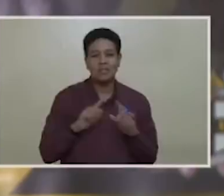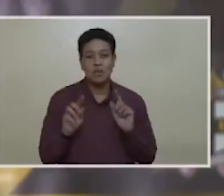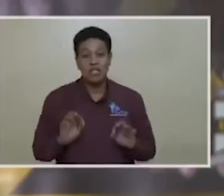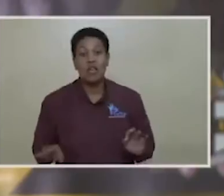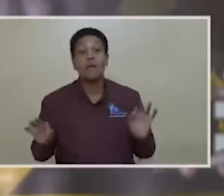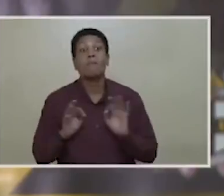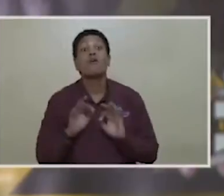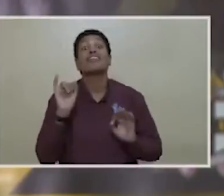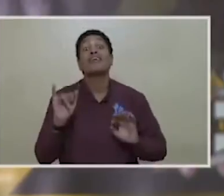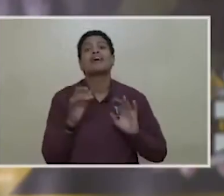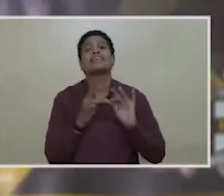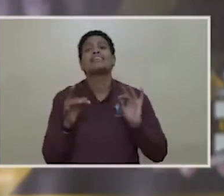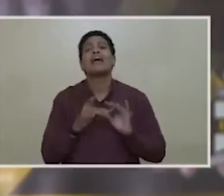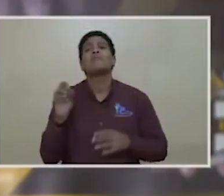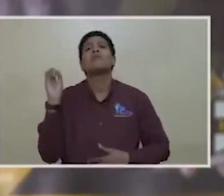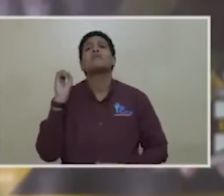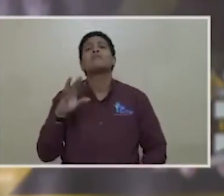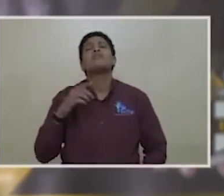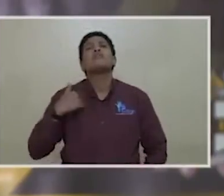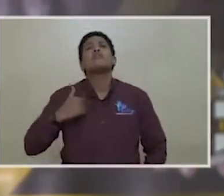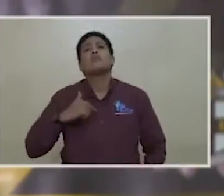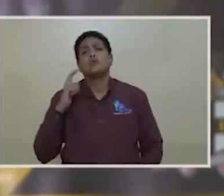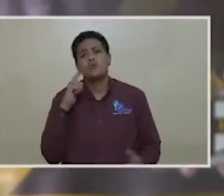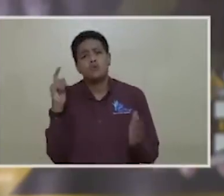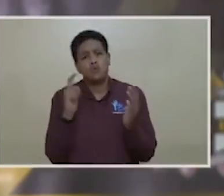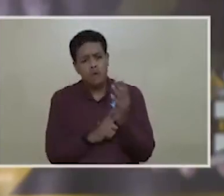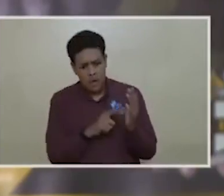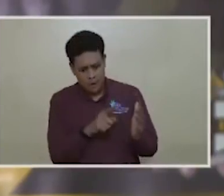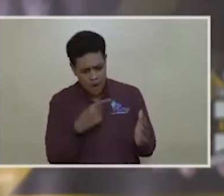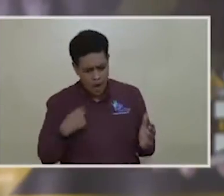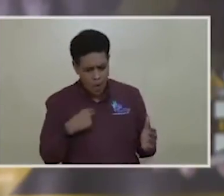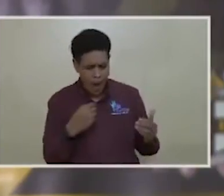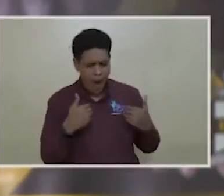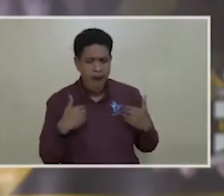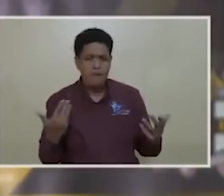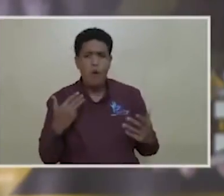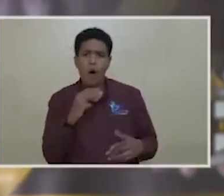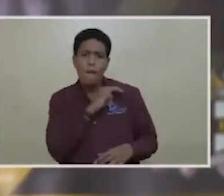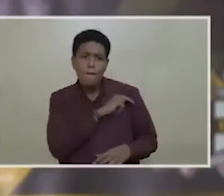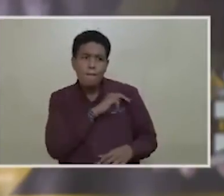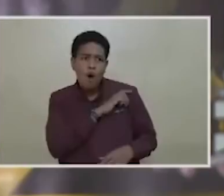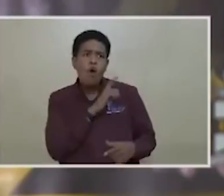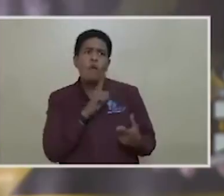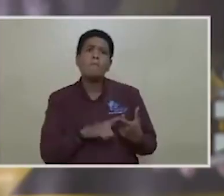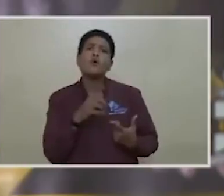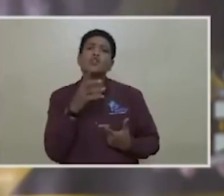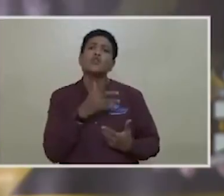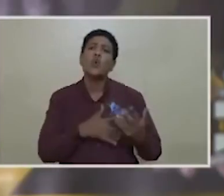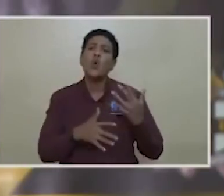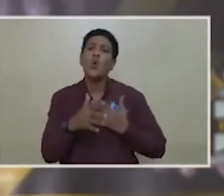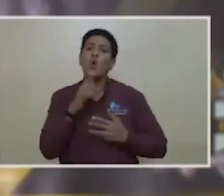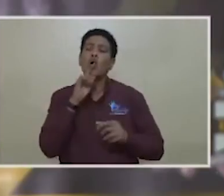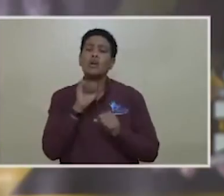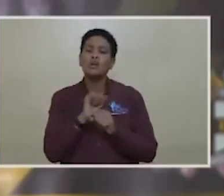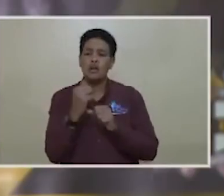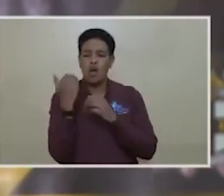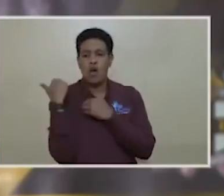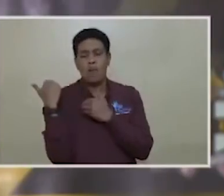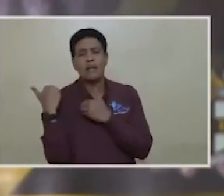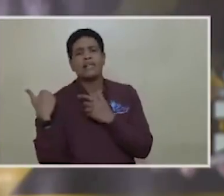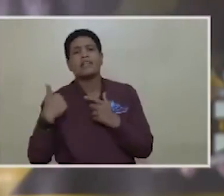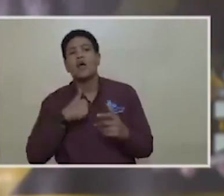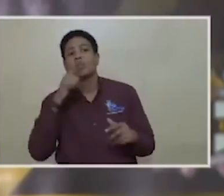that statement be made, that we recognize that we have that moral and social obligation, and we